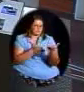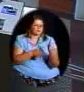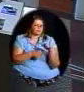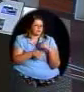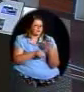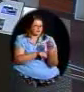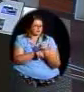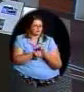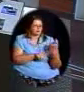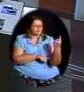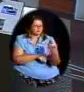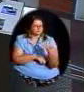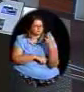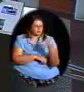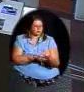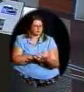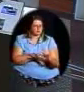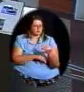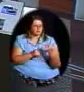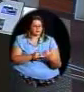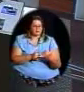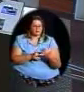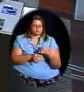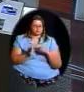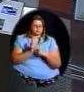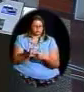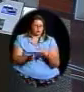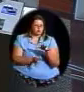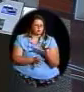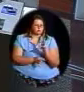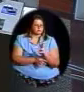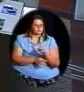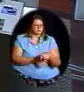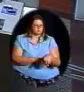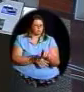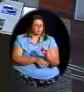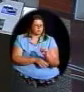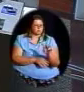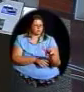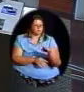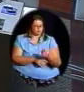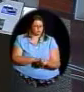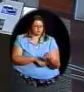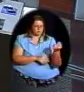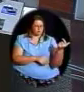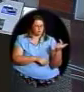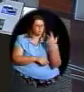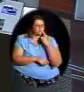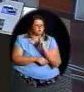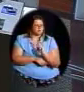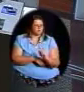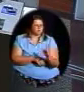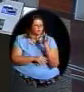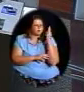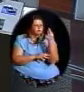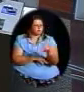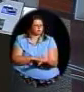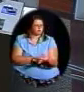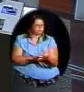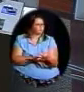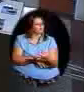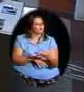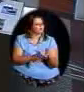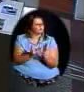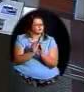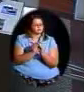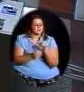All right, so with that, we'll let the record show that 6.04 is being removed for action in a future meeting. Are there any other items